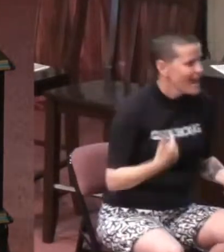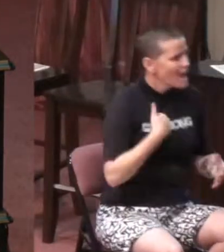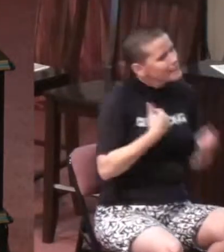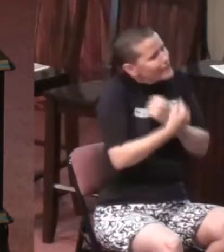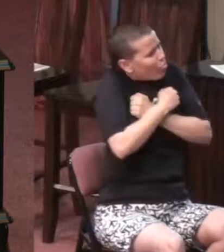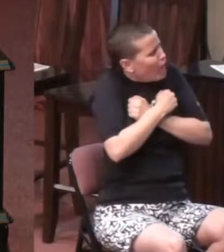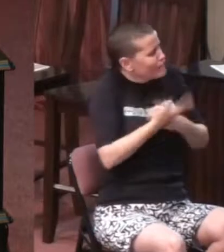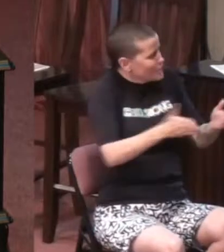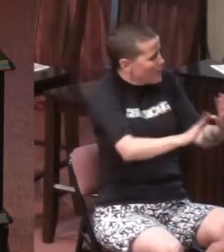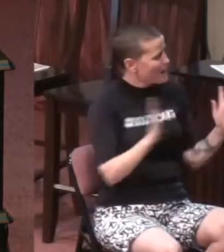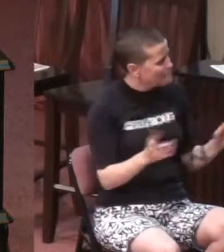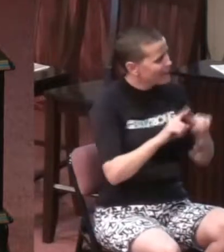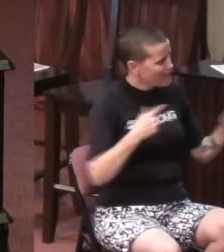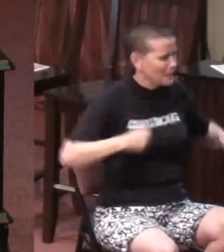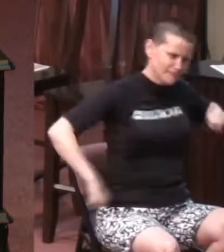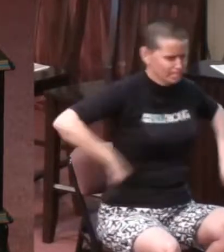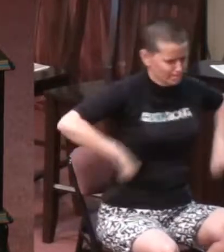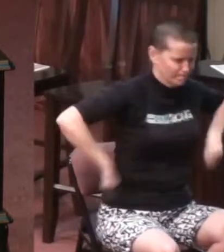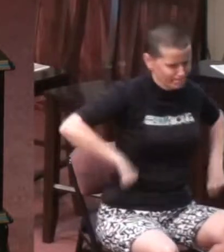Or so I think.